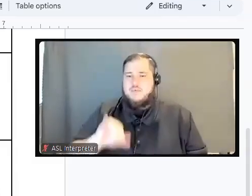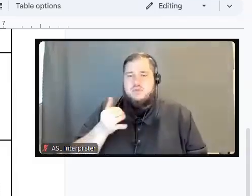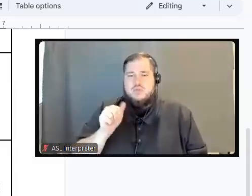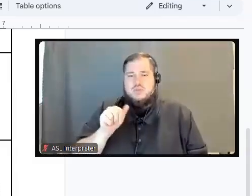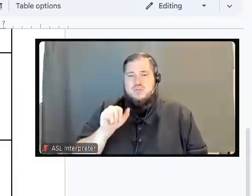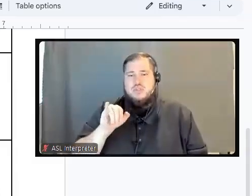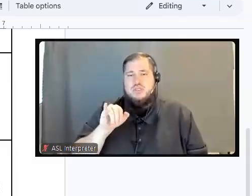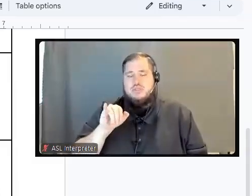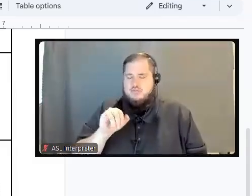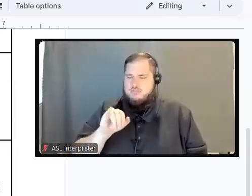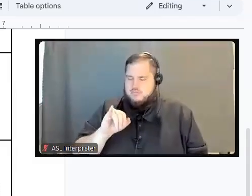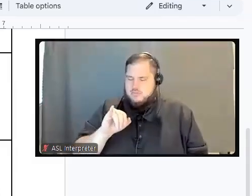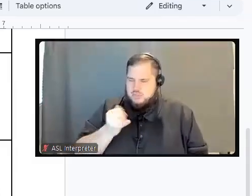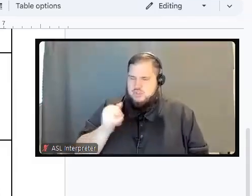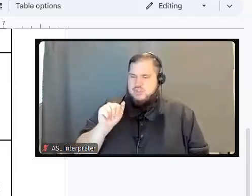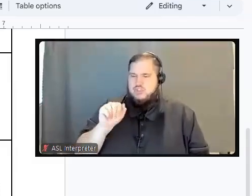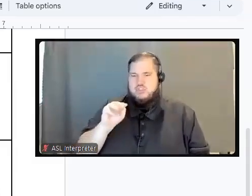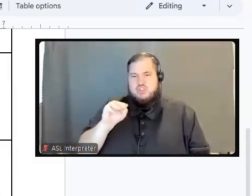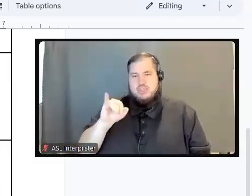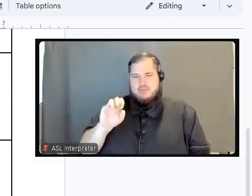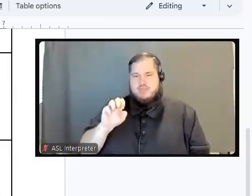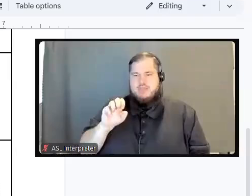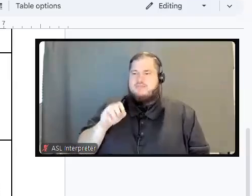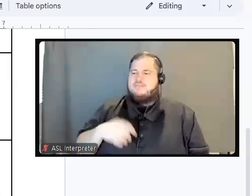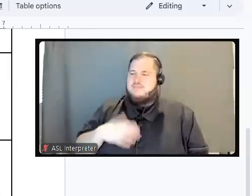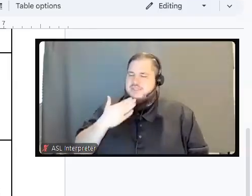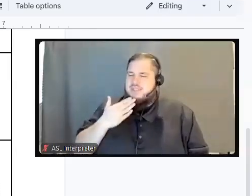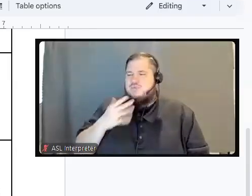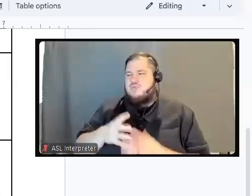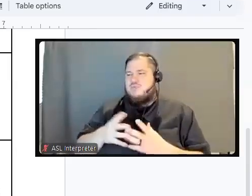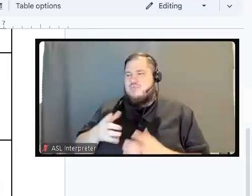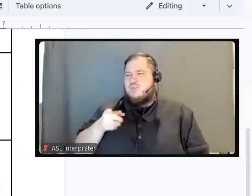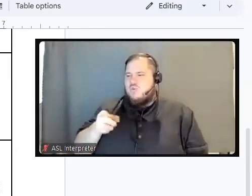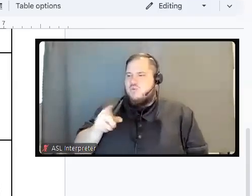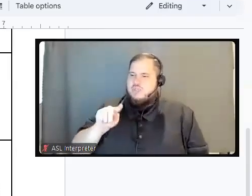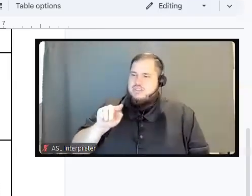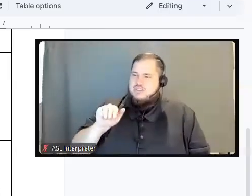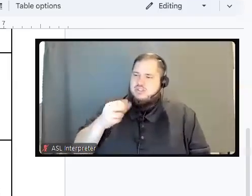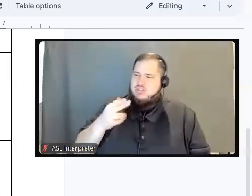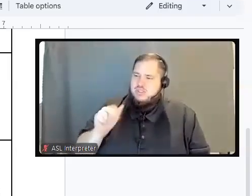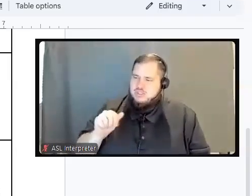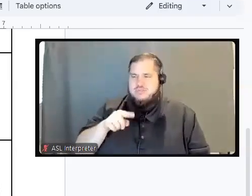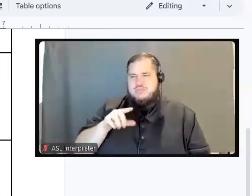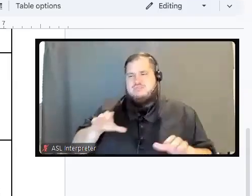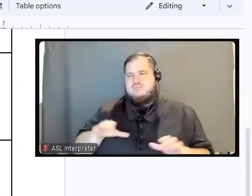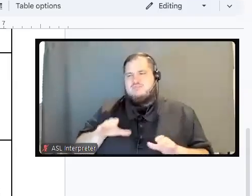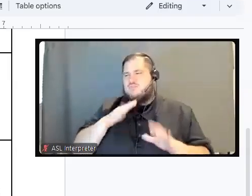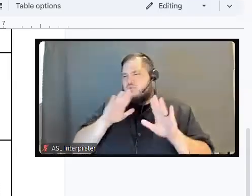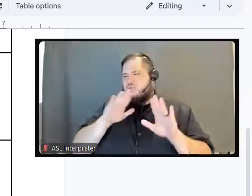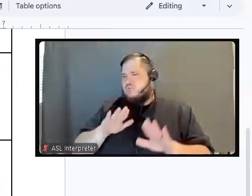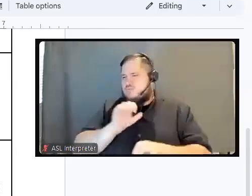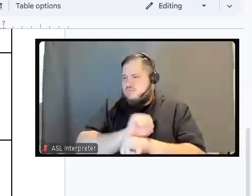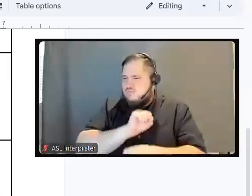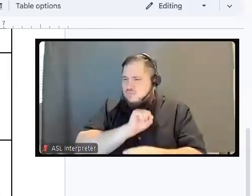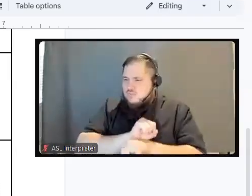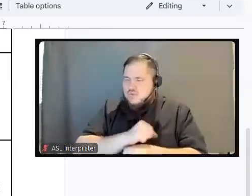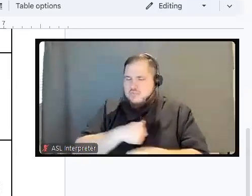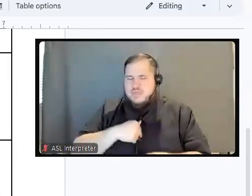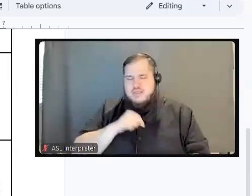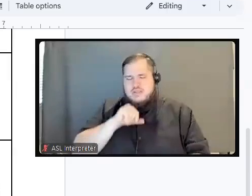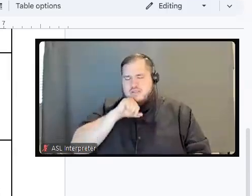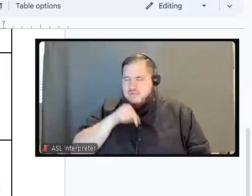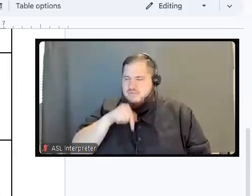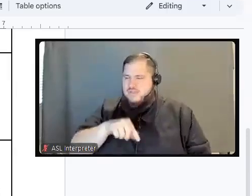and Tasha are doing such an amazing job. And I have just really come to love this group so much. I